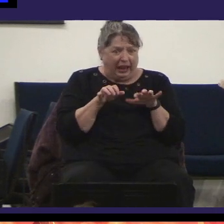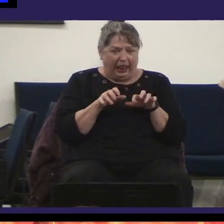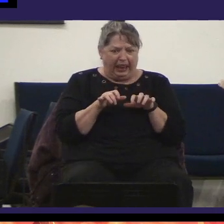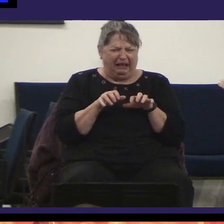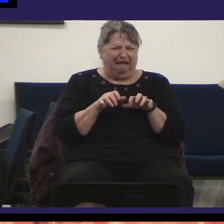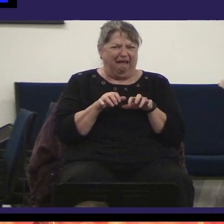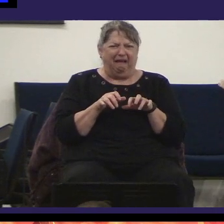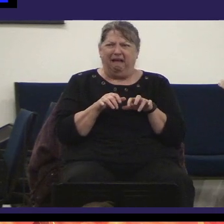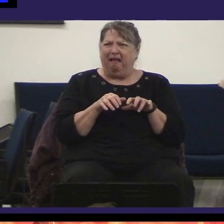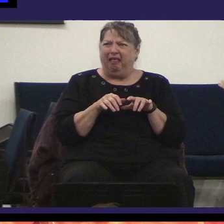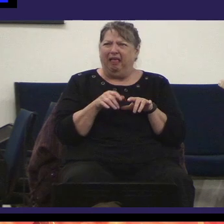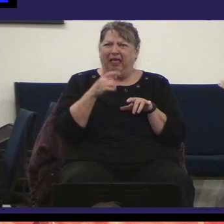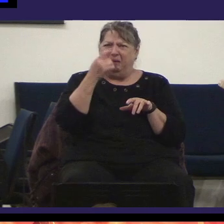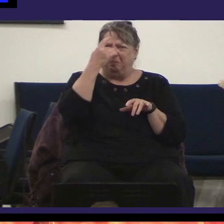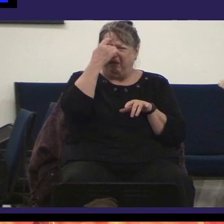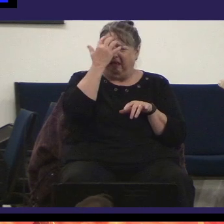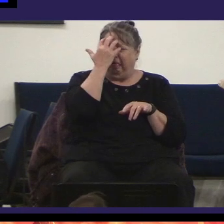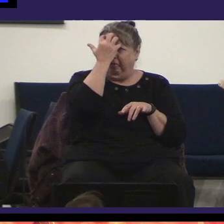type it down,